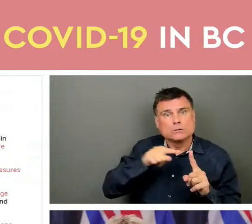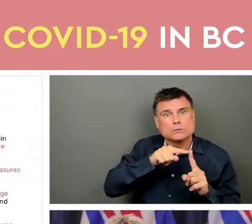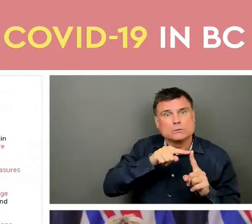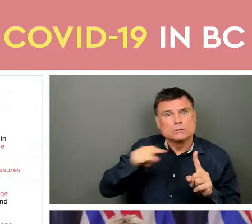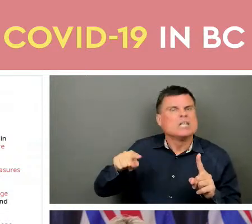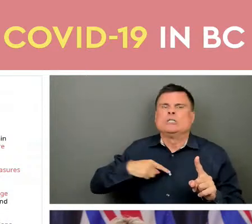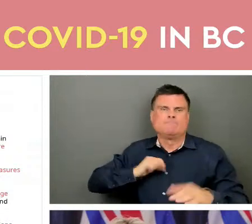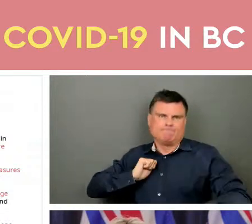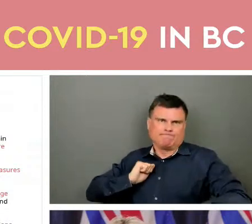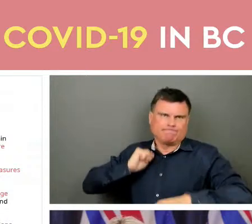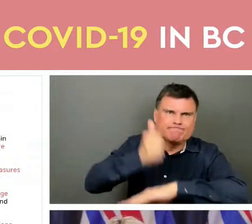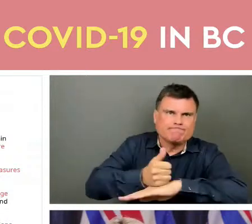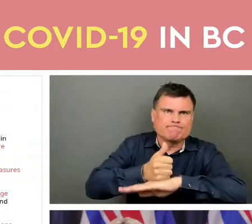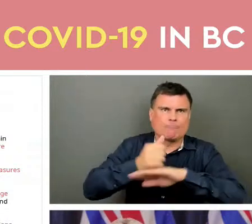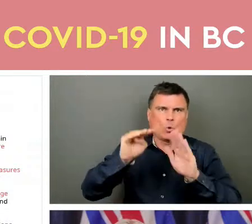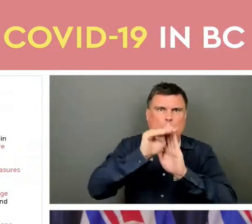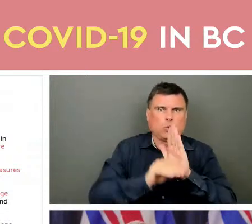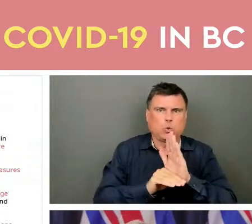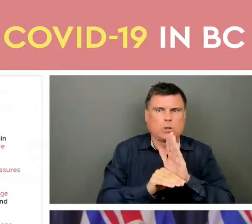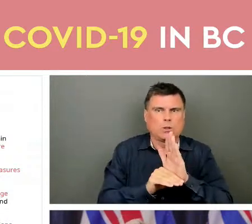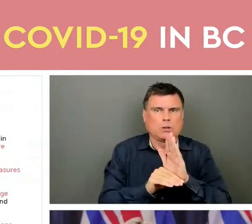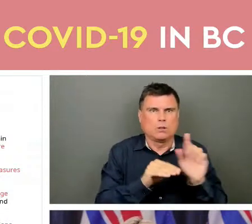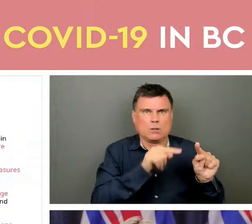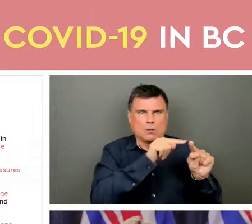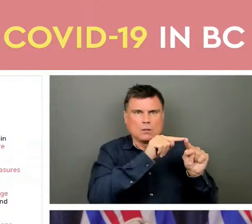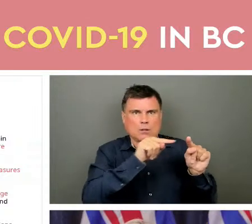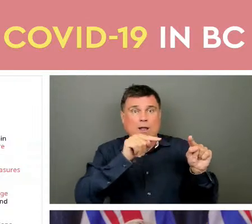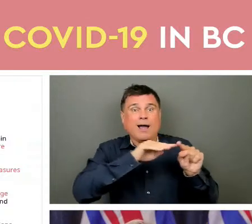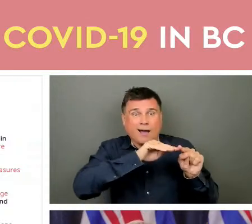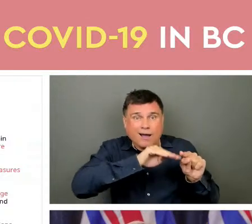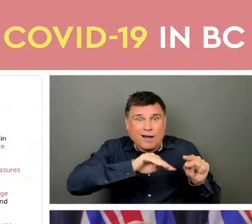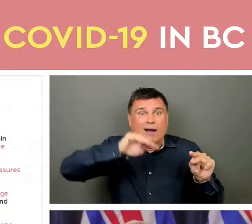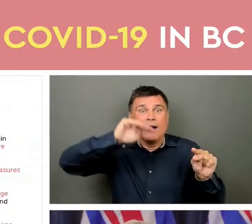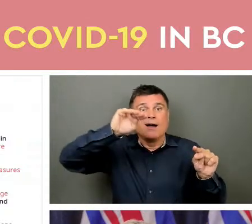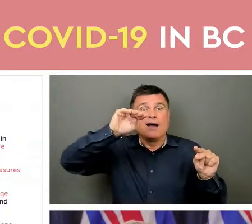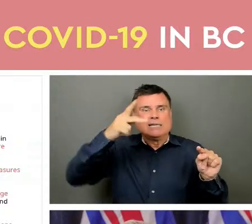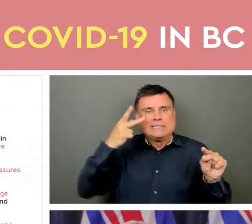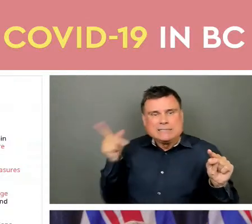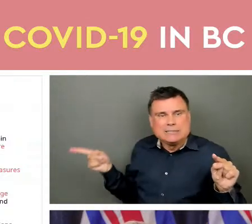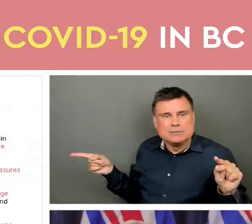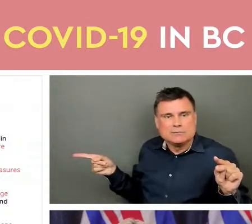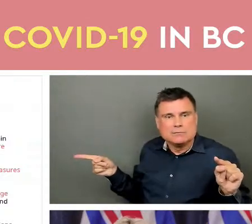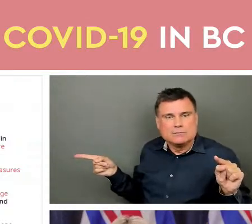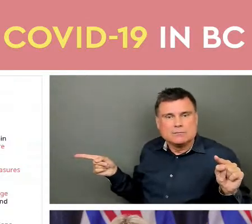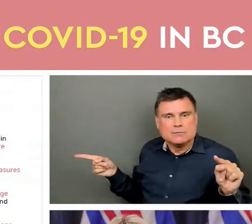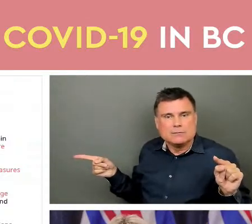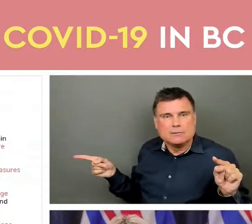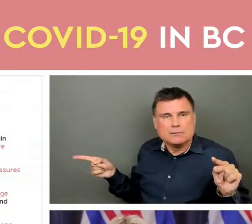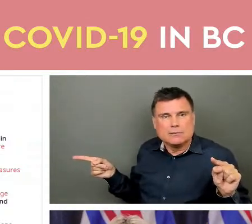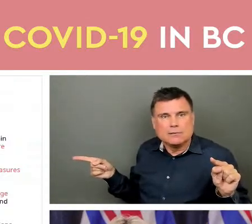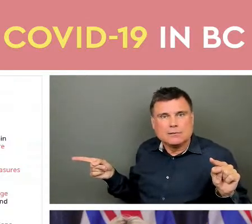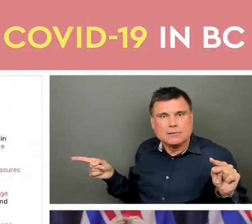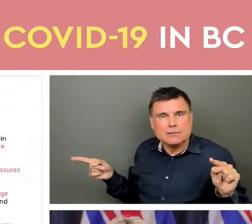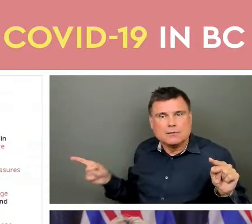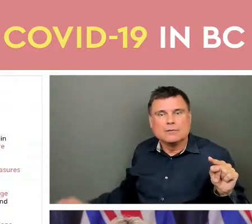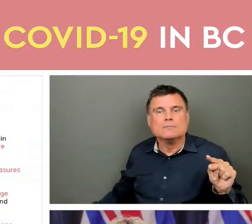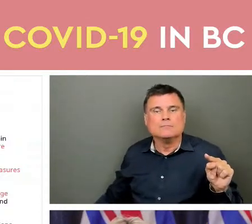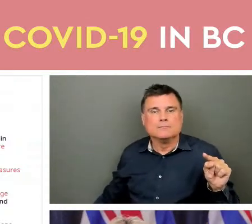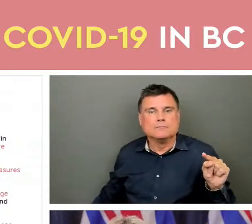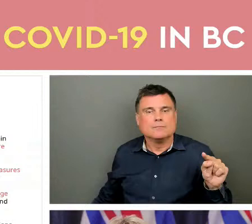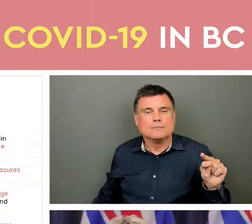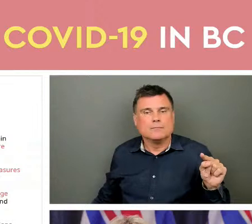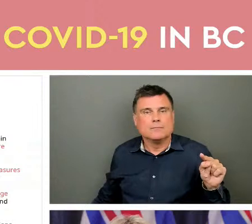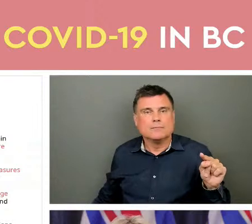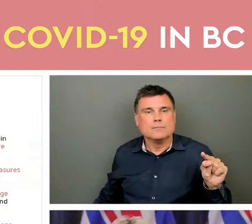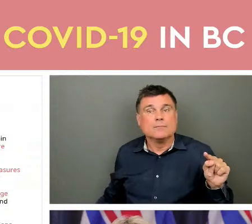vaccination by age group into the models. And so that's why they looked a little different. But what we saw was the rate of infectious